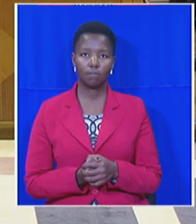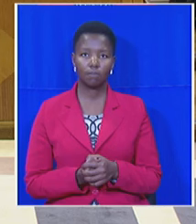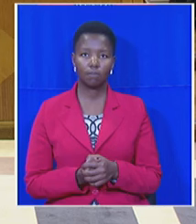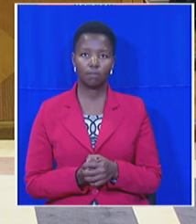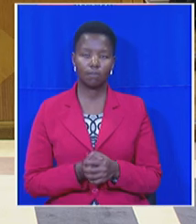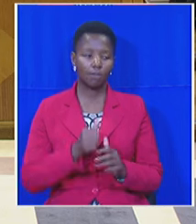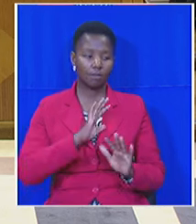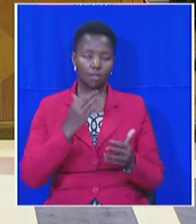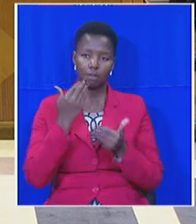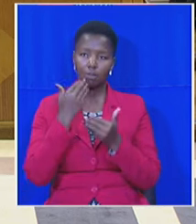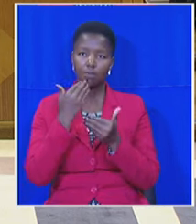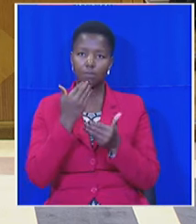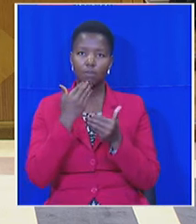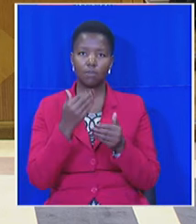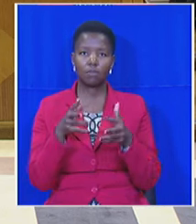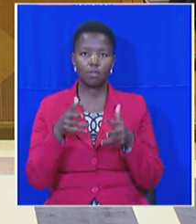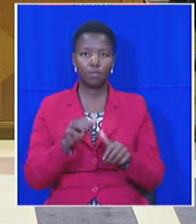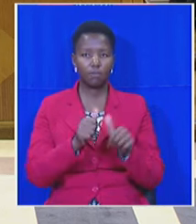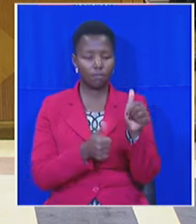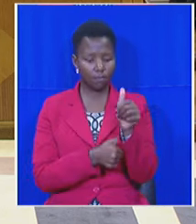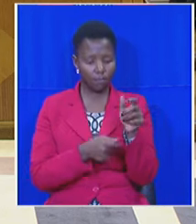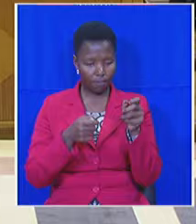Thank you, Honorable Honorable Deputy Speaker.